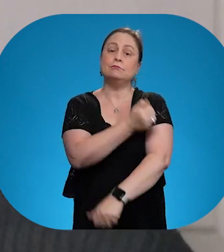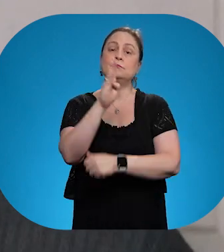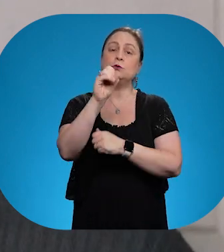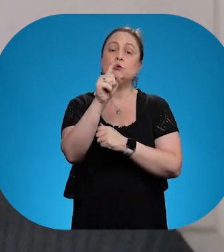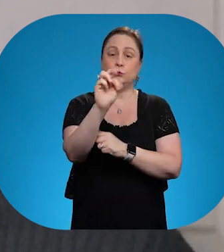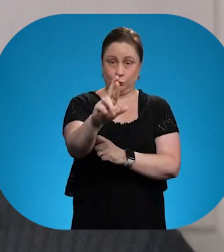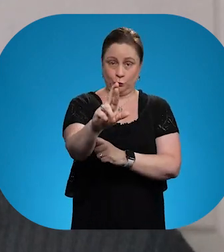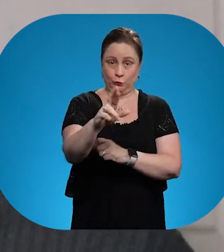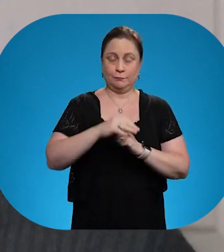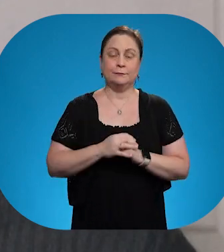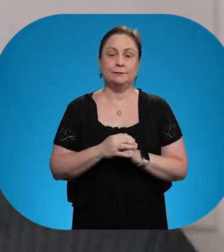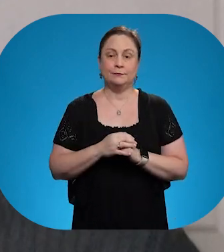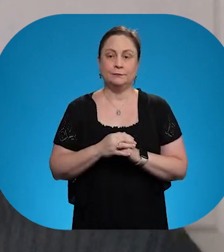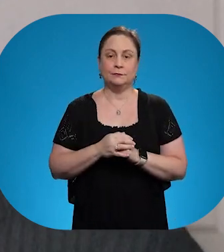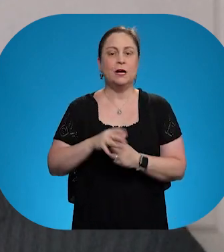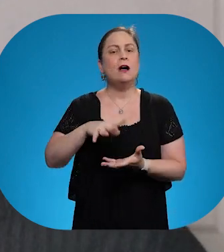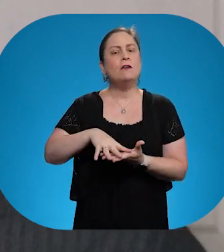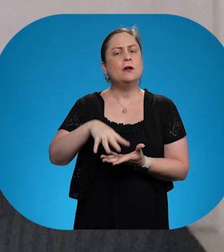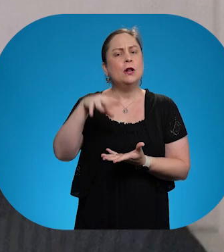up with boosters.